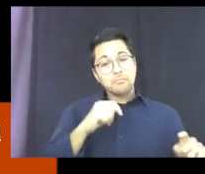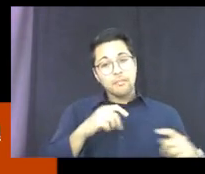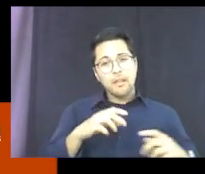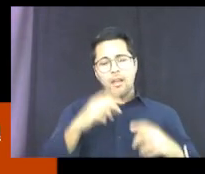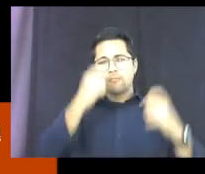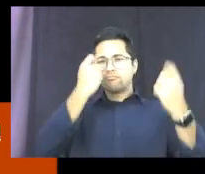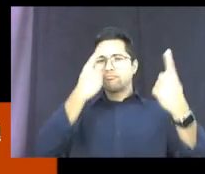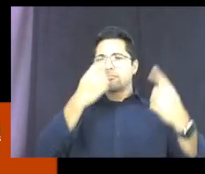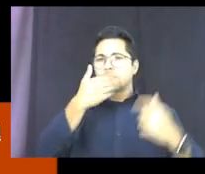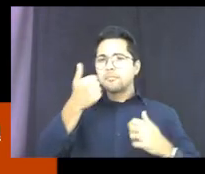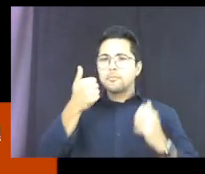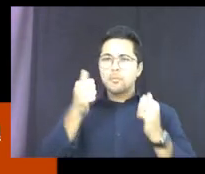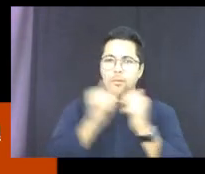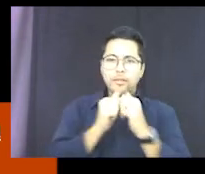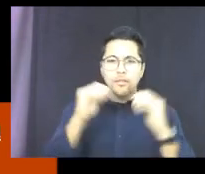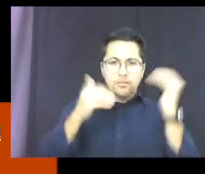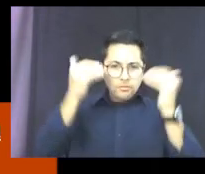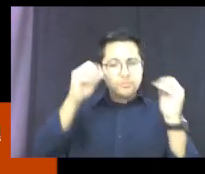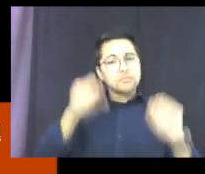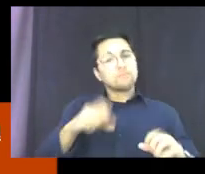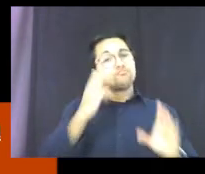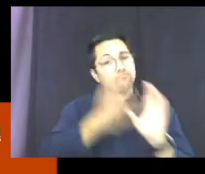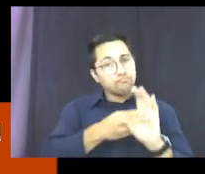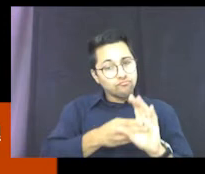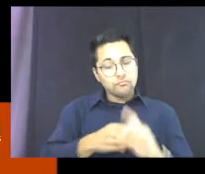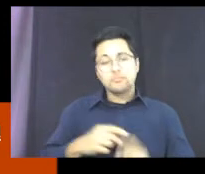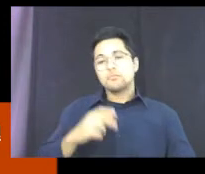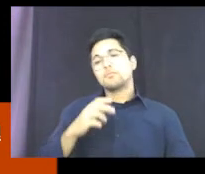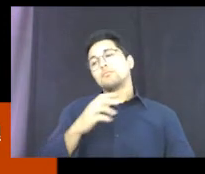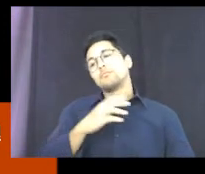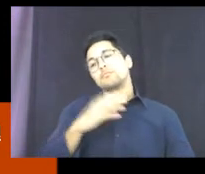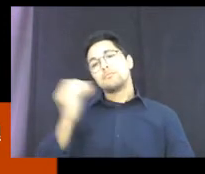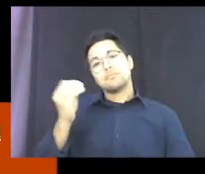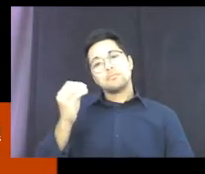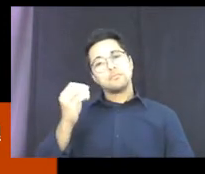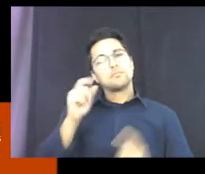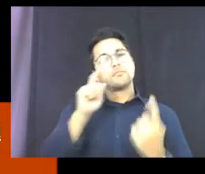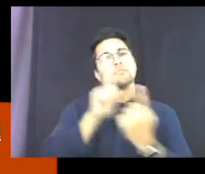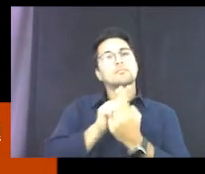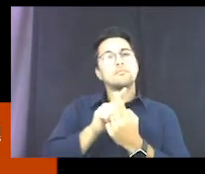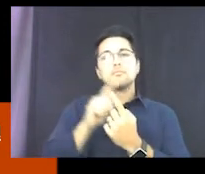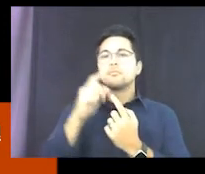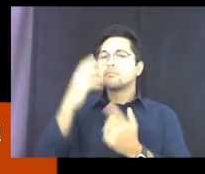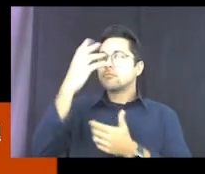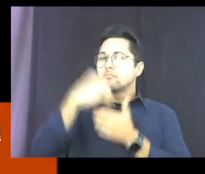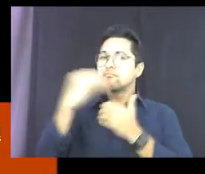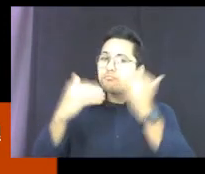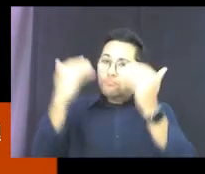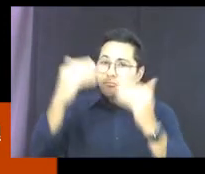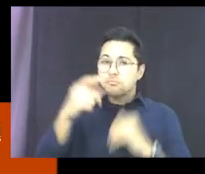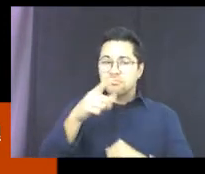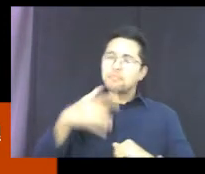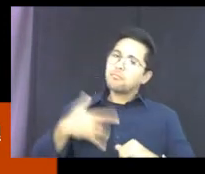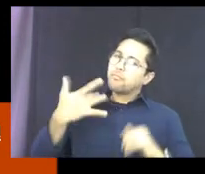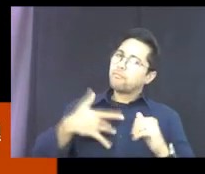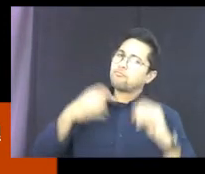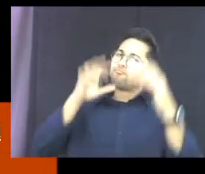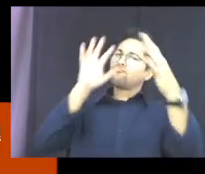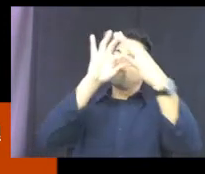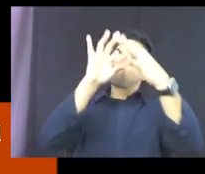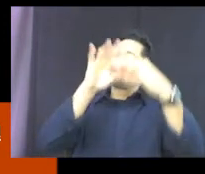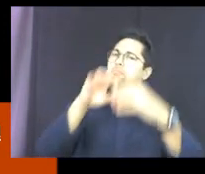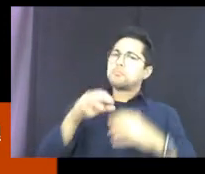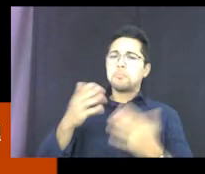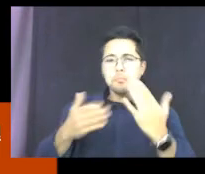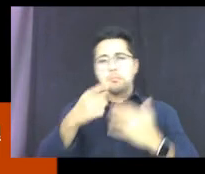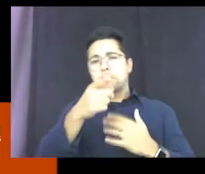relate better to adults can join and meet an autistic adult that they can relate to, who may become